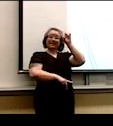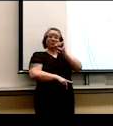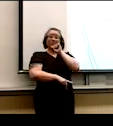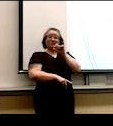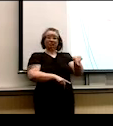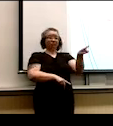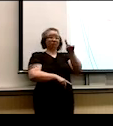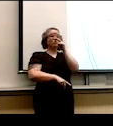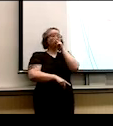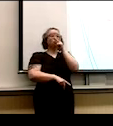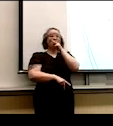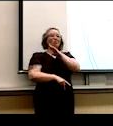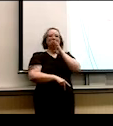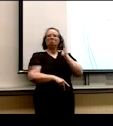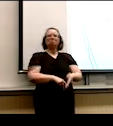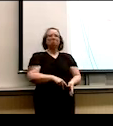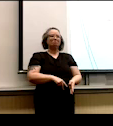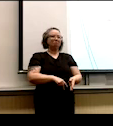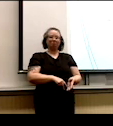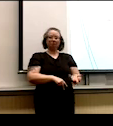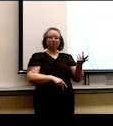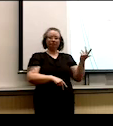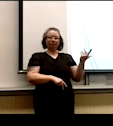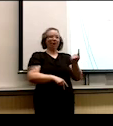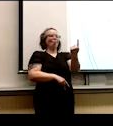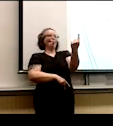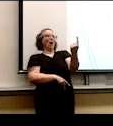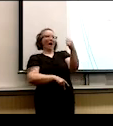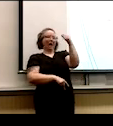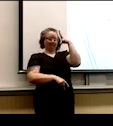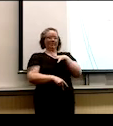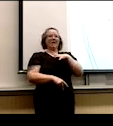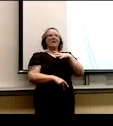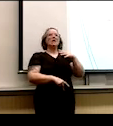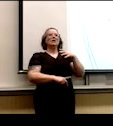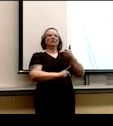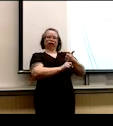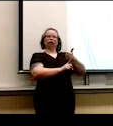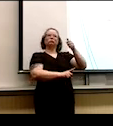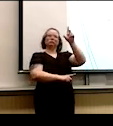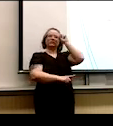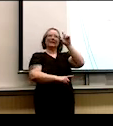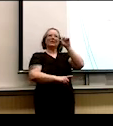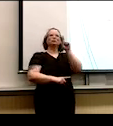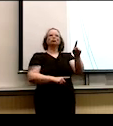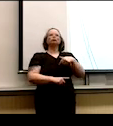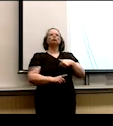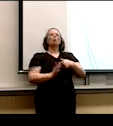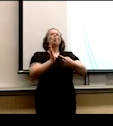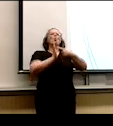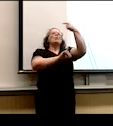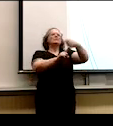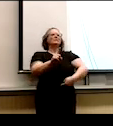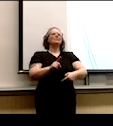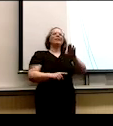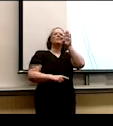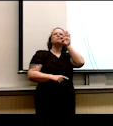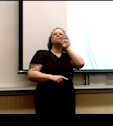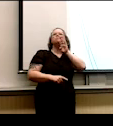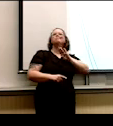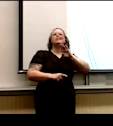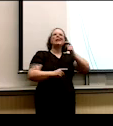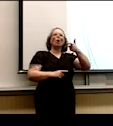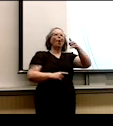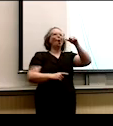I don't know. Maybe you have others that do, but at any rate, so that spares them. Okay,